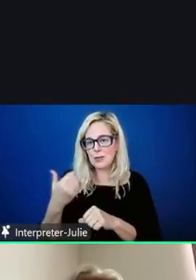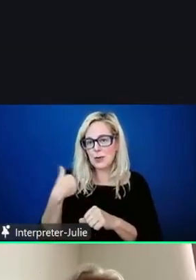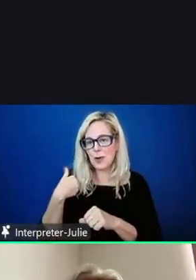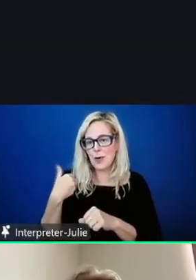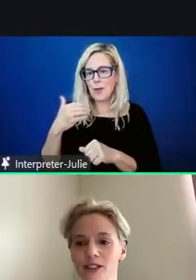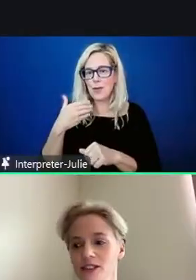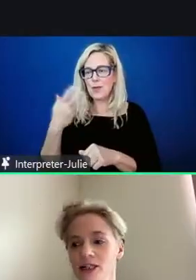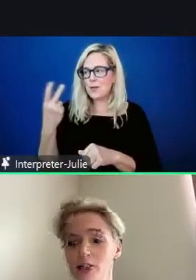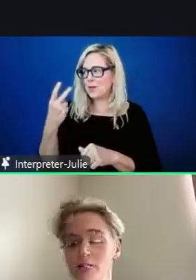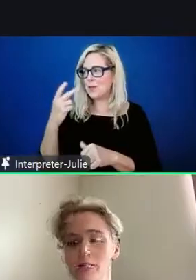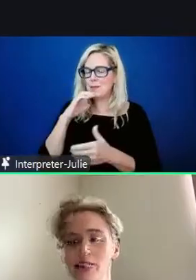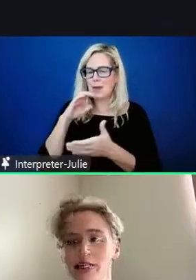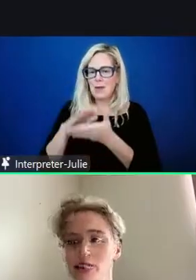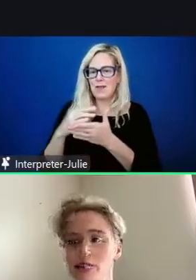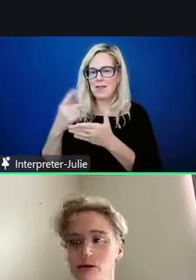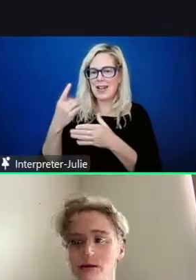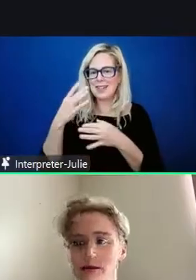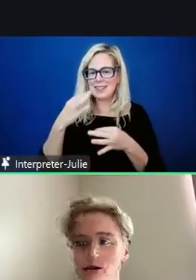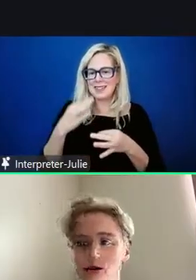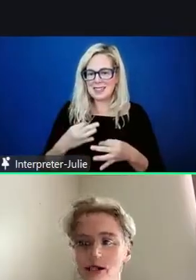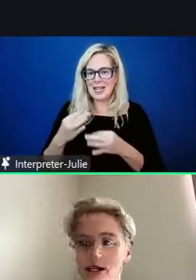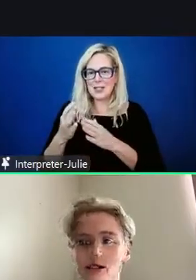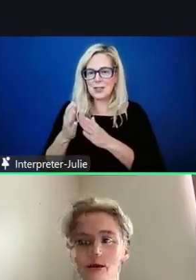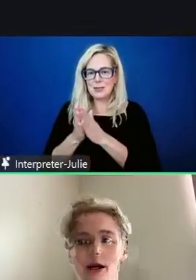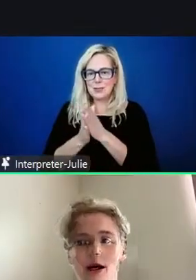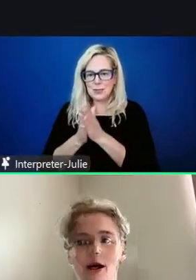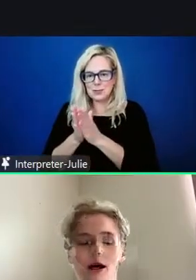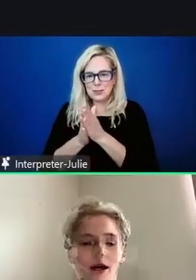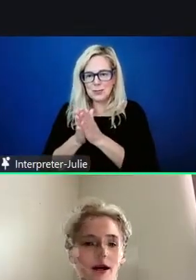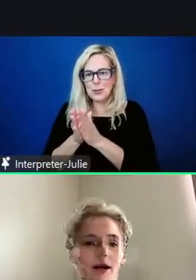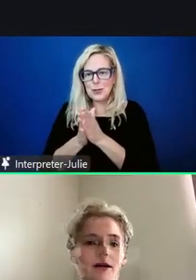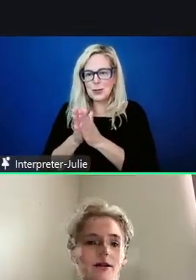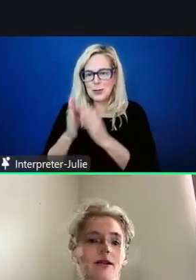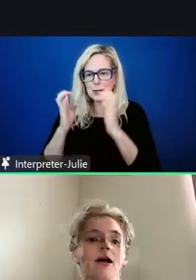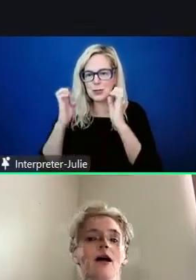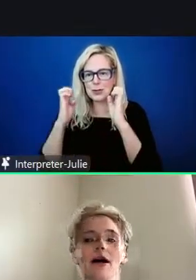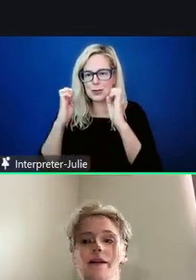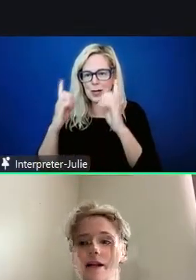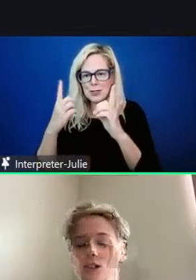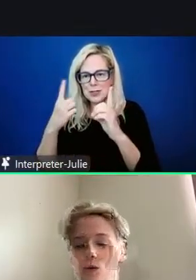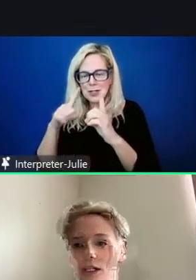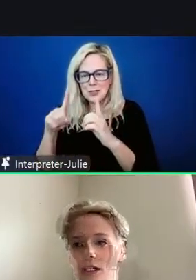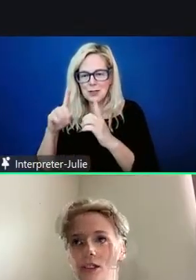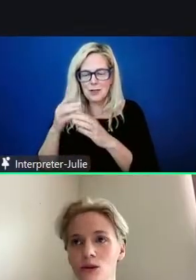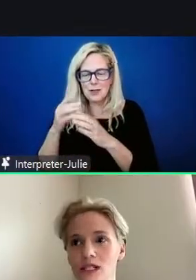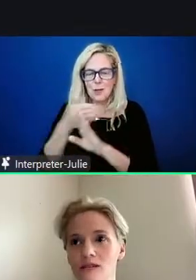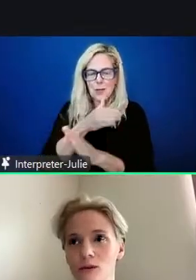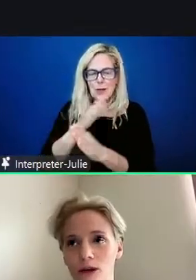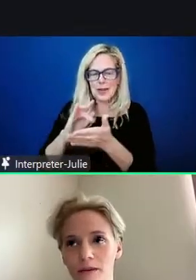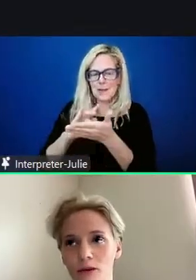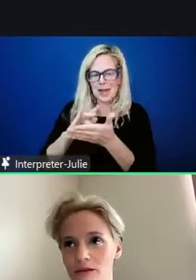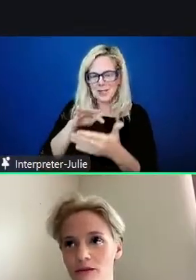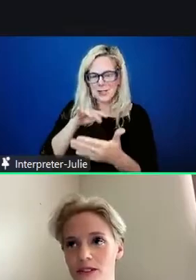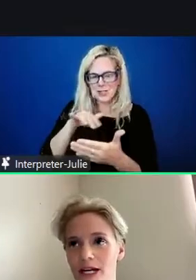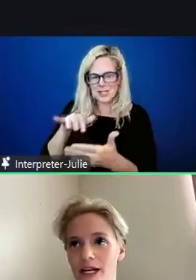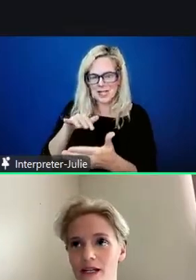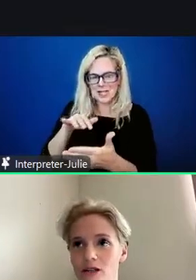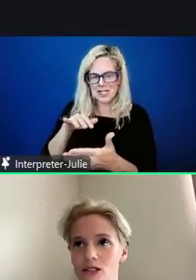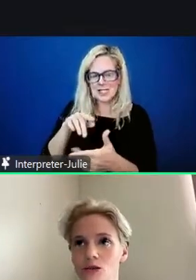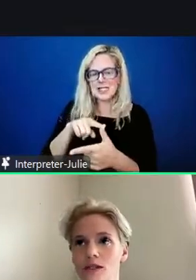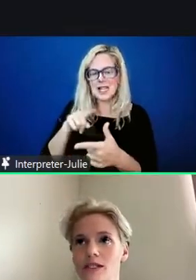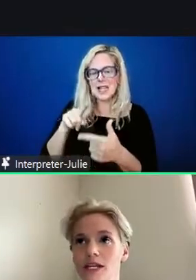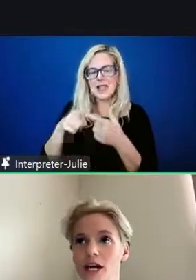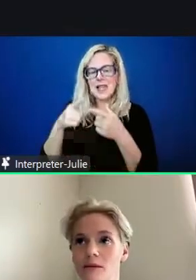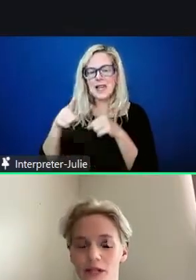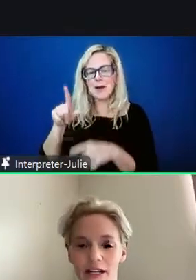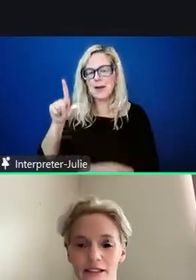to pursue our education pre-medical studies. And then in 2024, my wife was